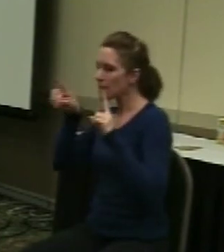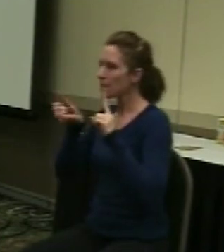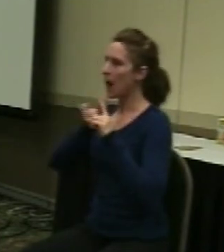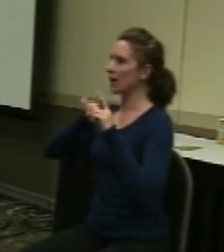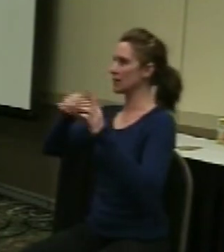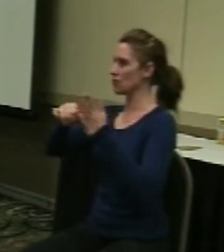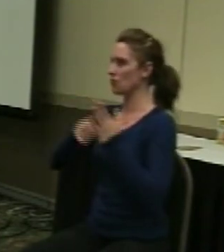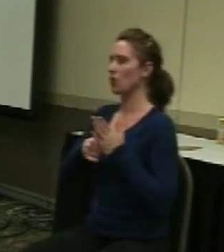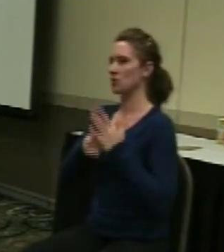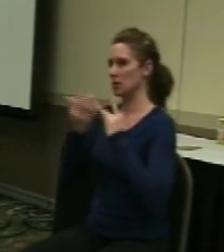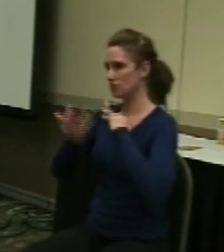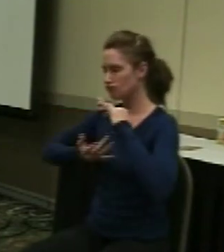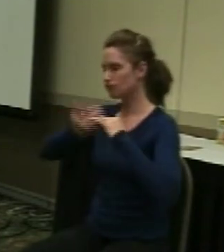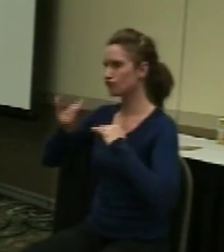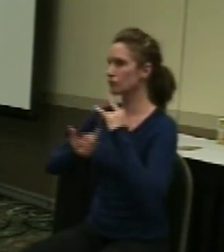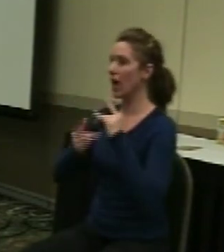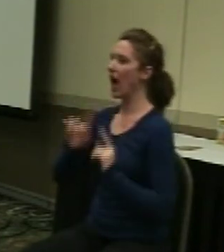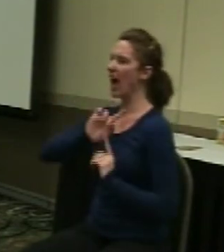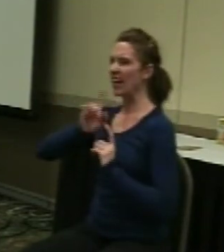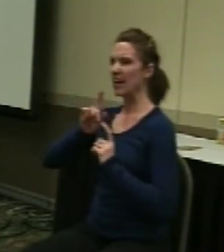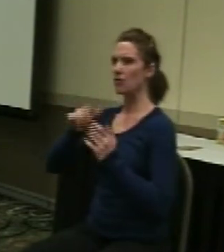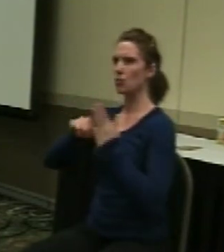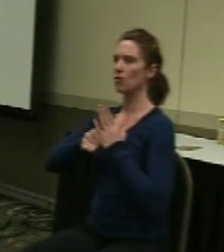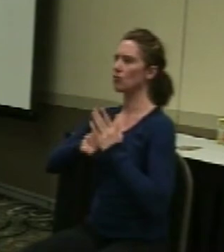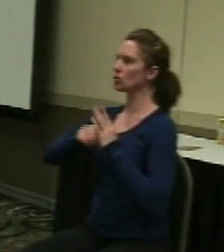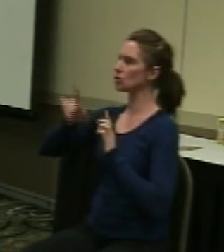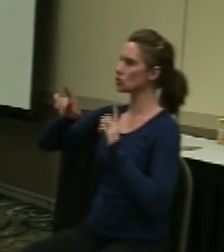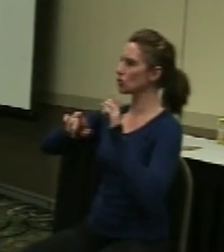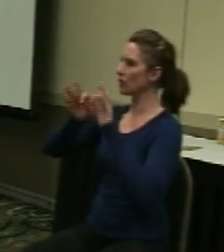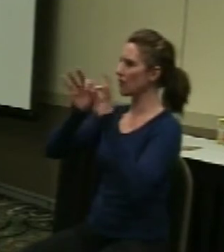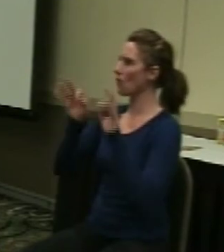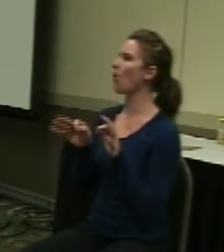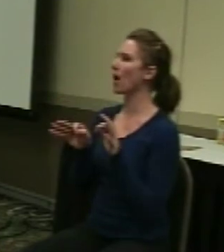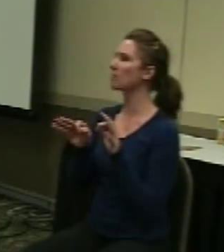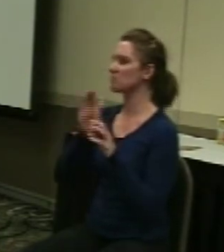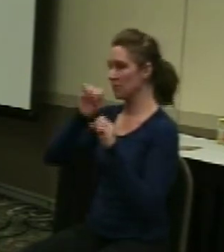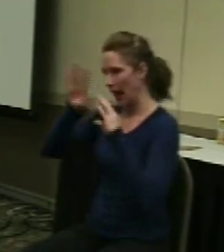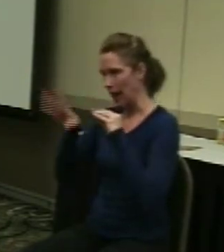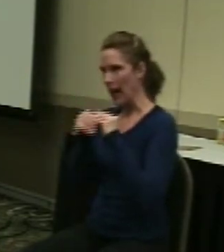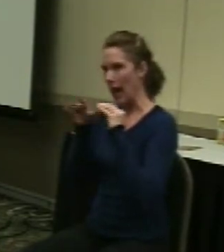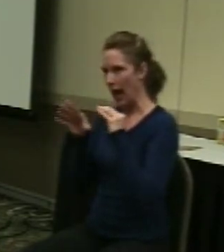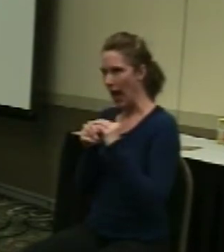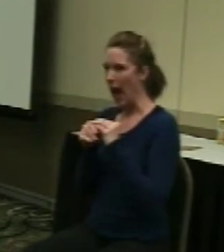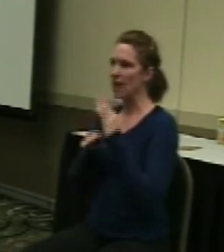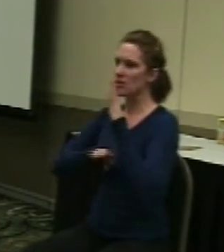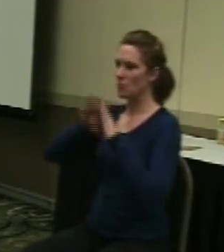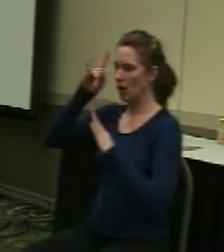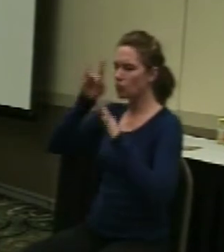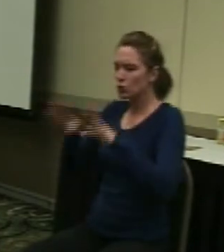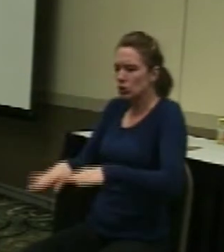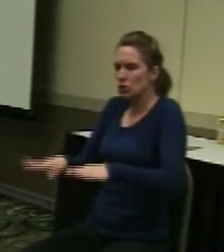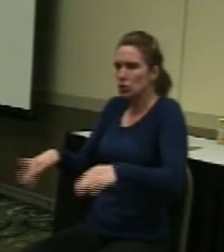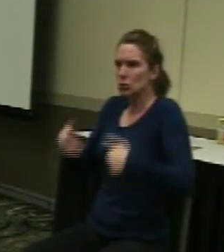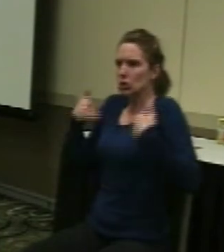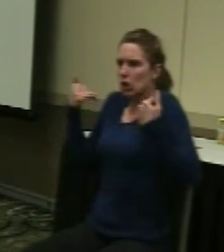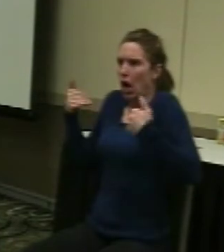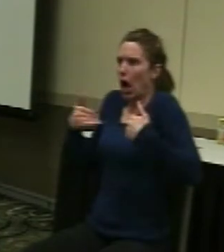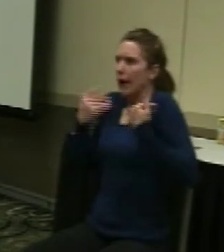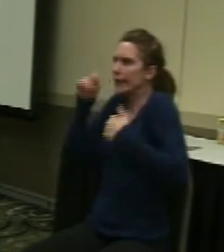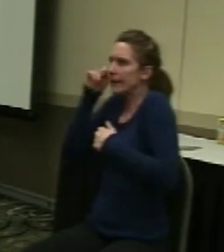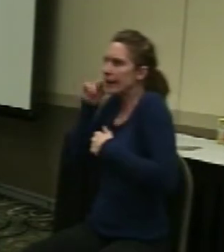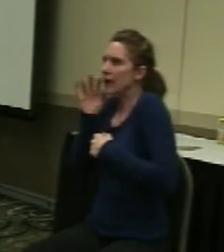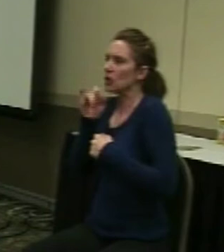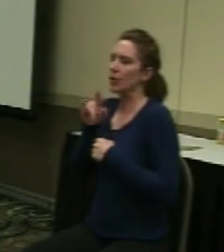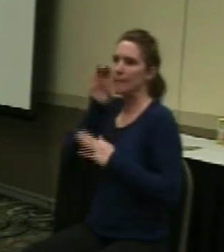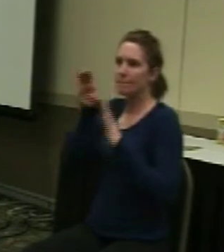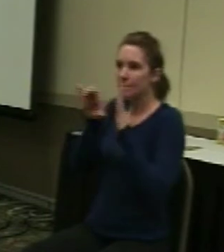gave you a reinforcer survey, and you can add to it. You can make ones for little children. You can give them pictures, have them circle the 3 things they